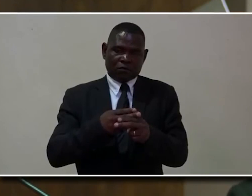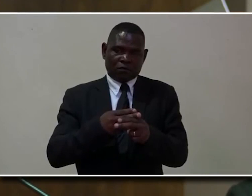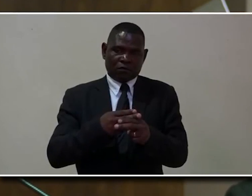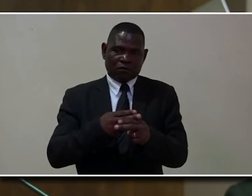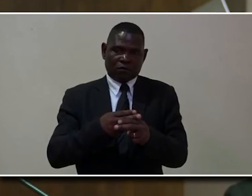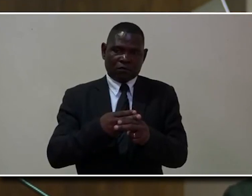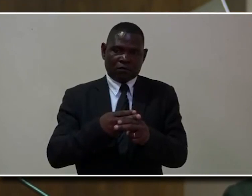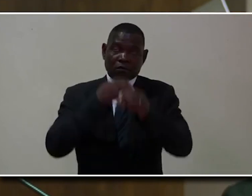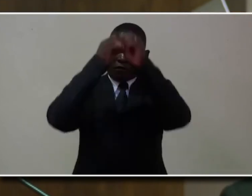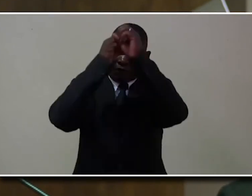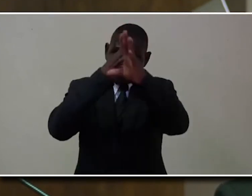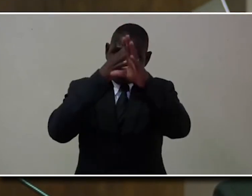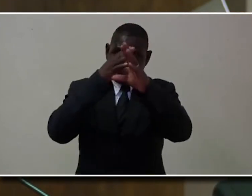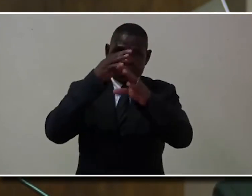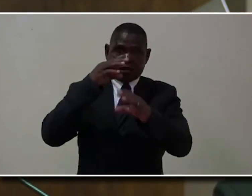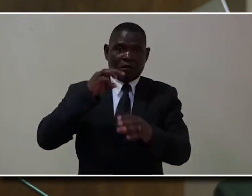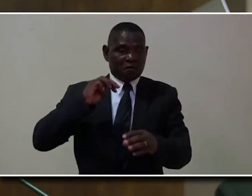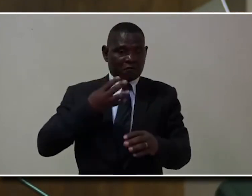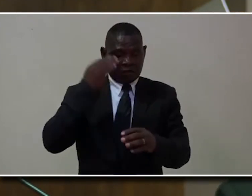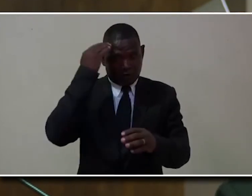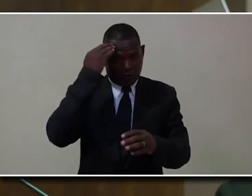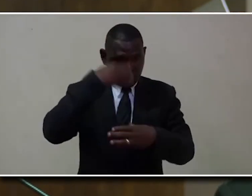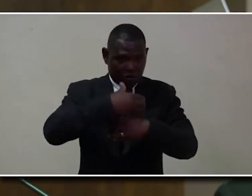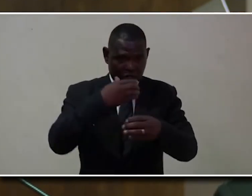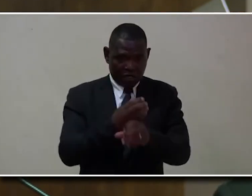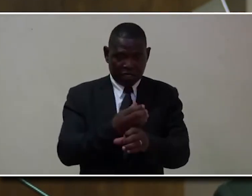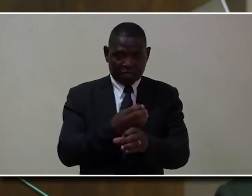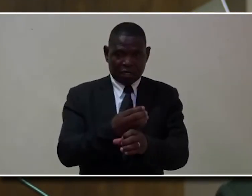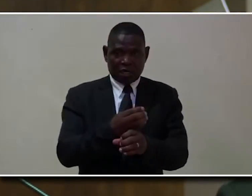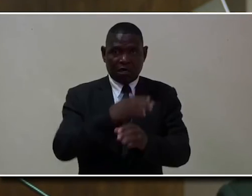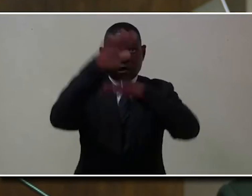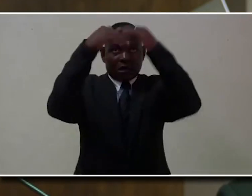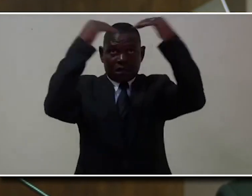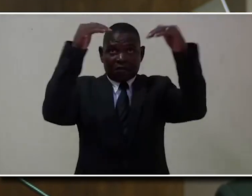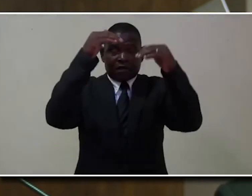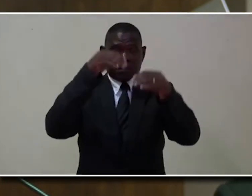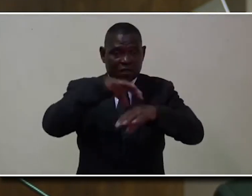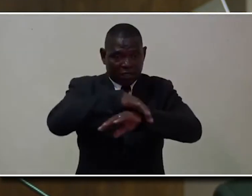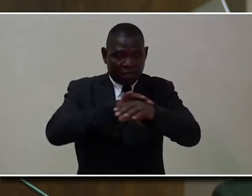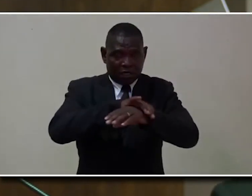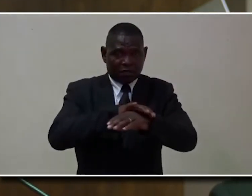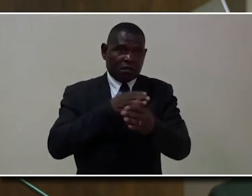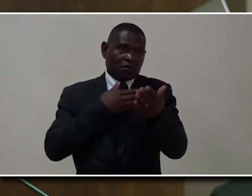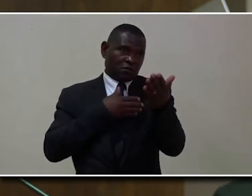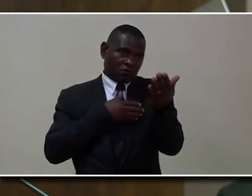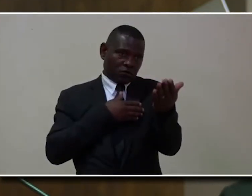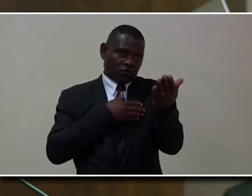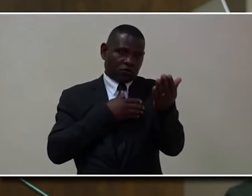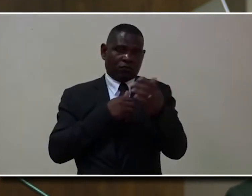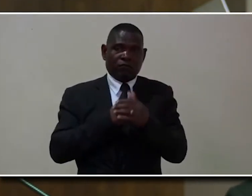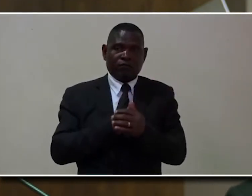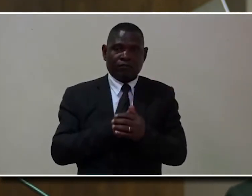that you are the creator of heaven and earth. Chifukwa tidziwa Atate kuti inu ndinu nyamalenga wa dziko la pansi ndi mnyamba. We